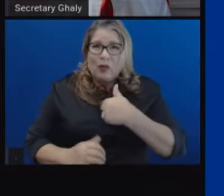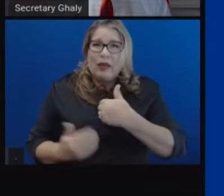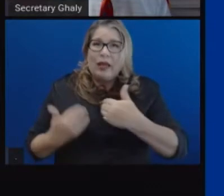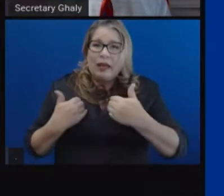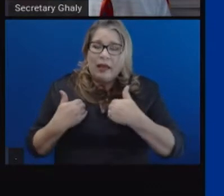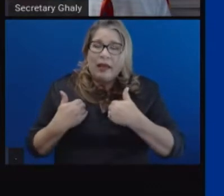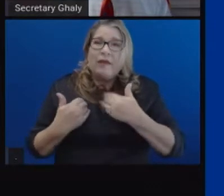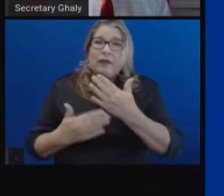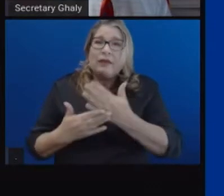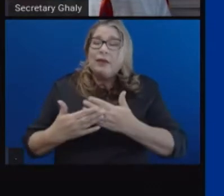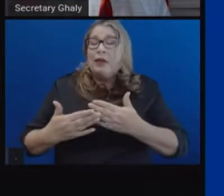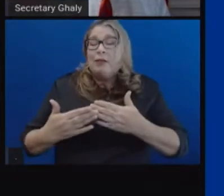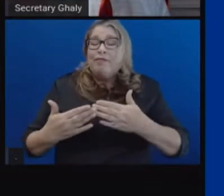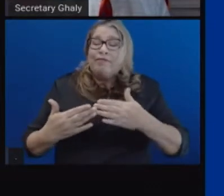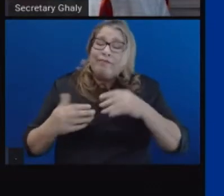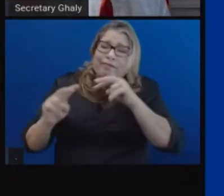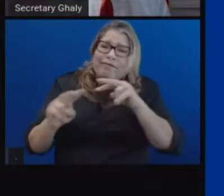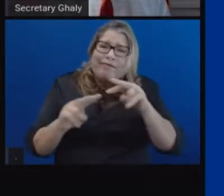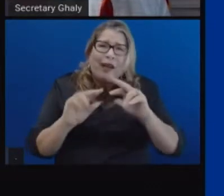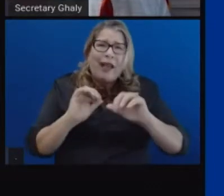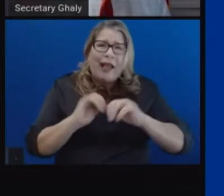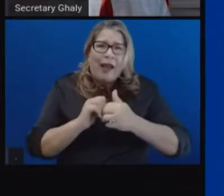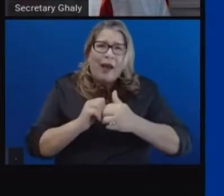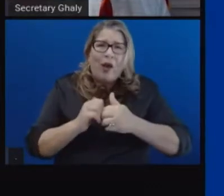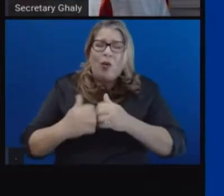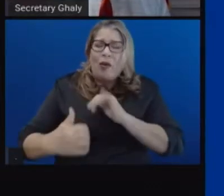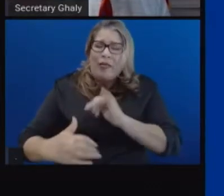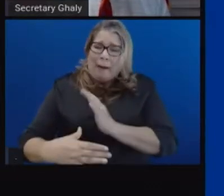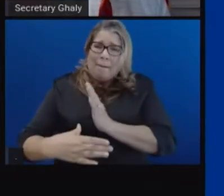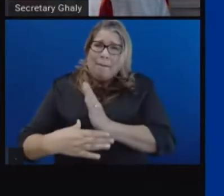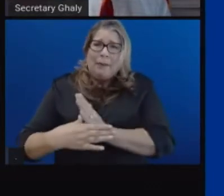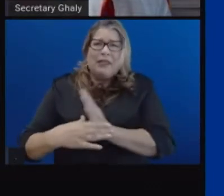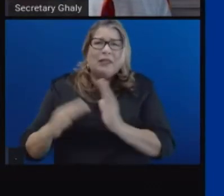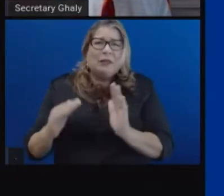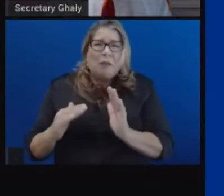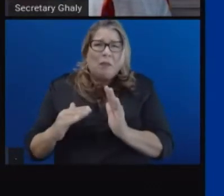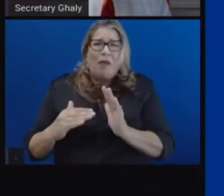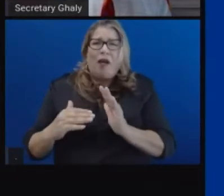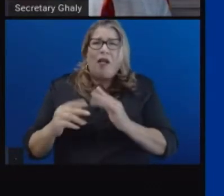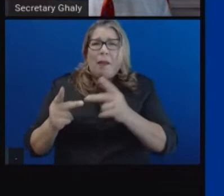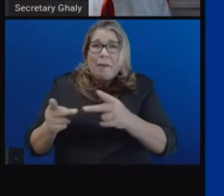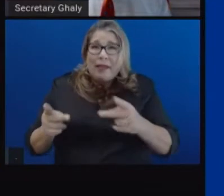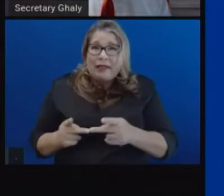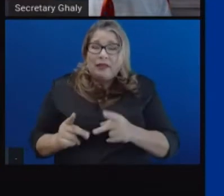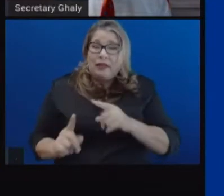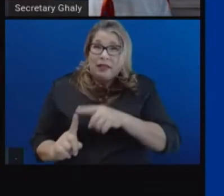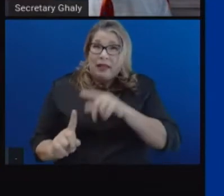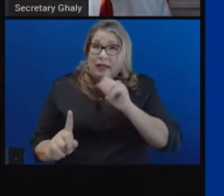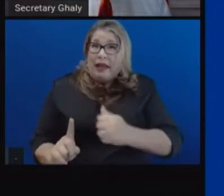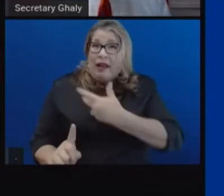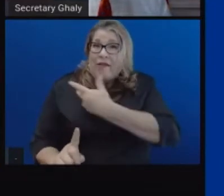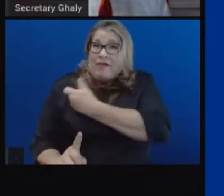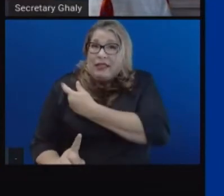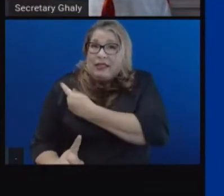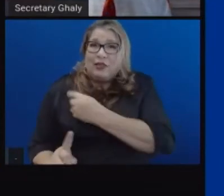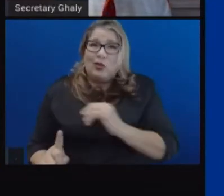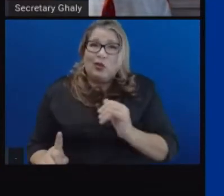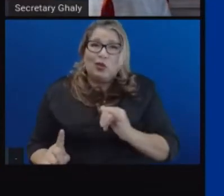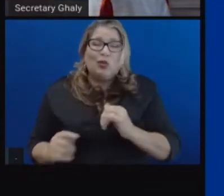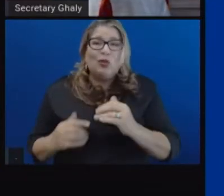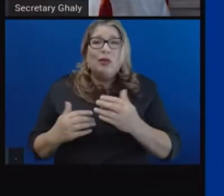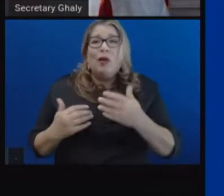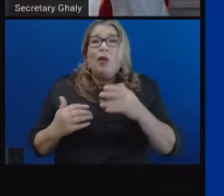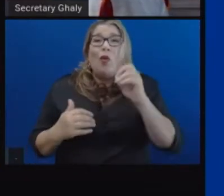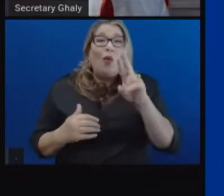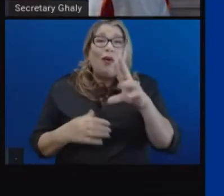small clinic practice in a county in the state, or one of our large hospital systems like Kaiser or Sutter or